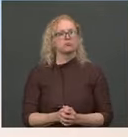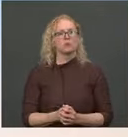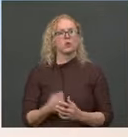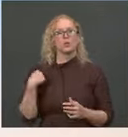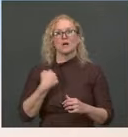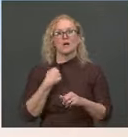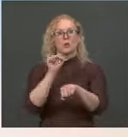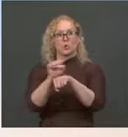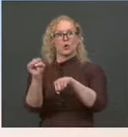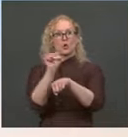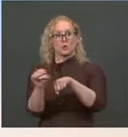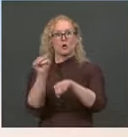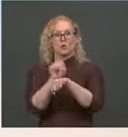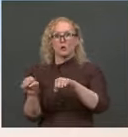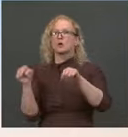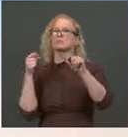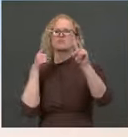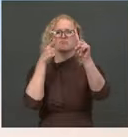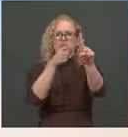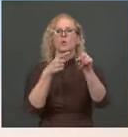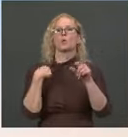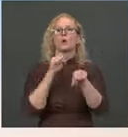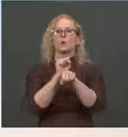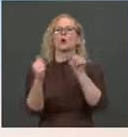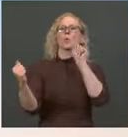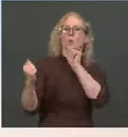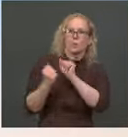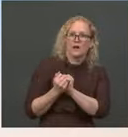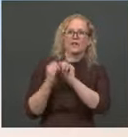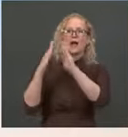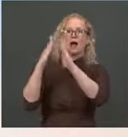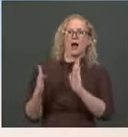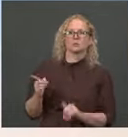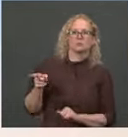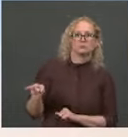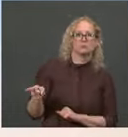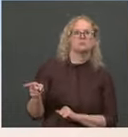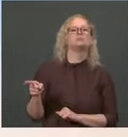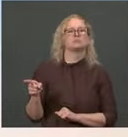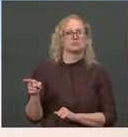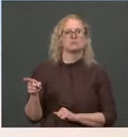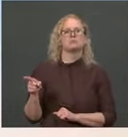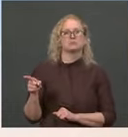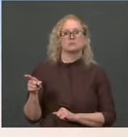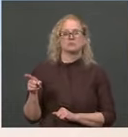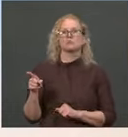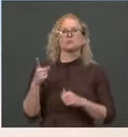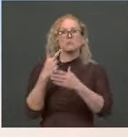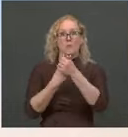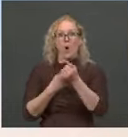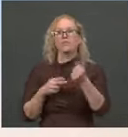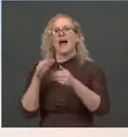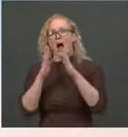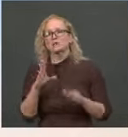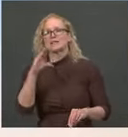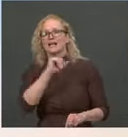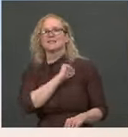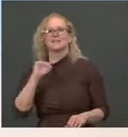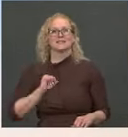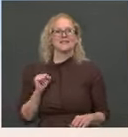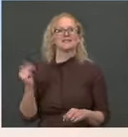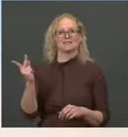Speaker Pelosi and Leader Schumer to get these done. But we have confidence in her and in her